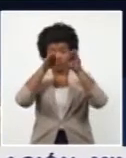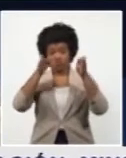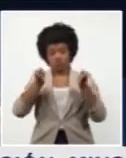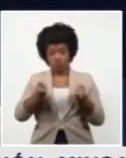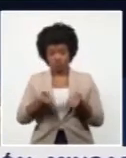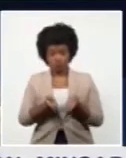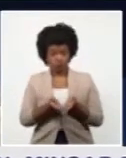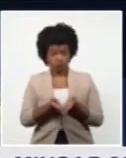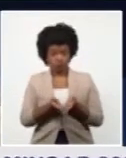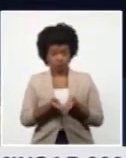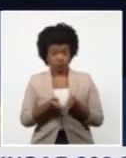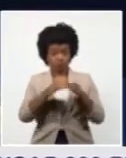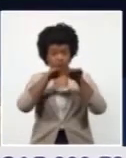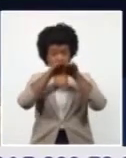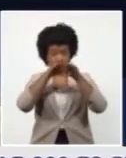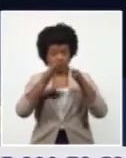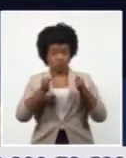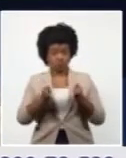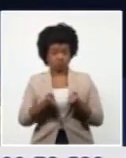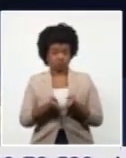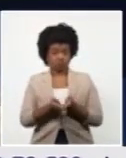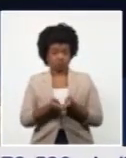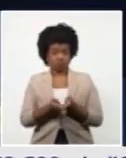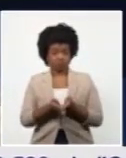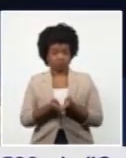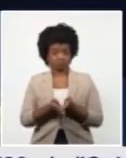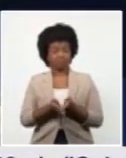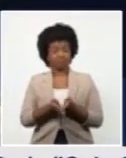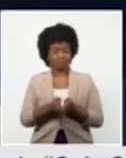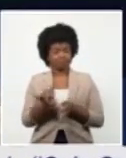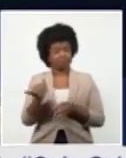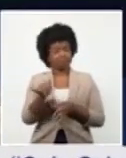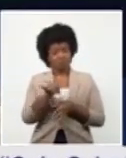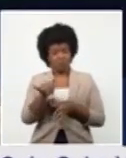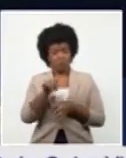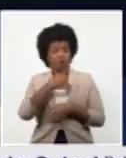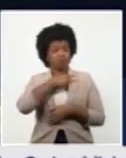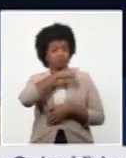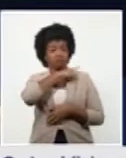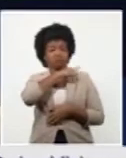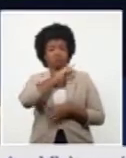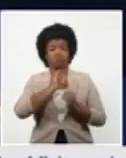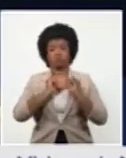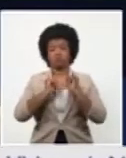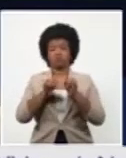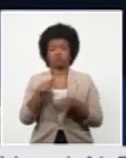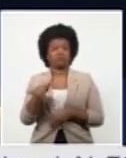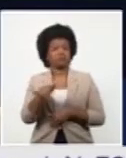of Tropical Medicine Hospital.